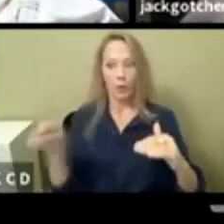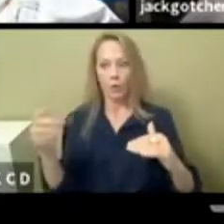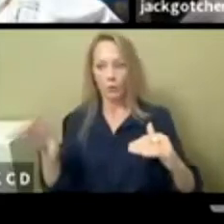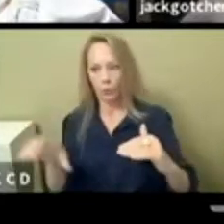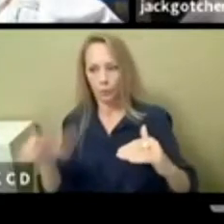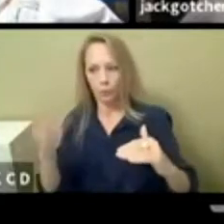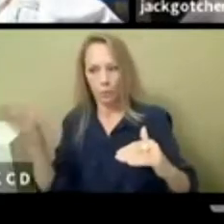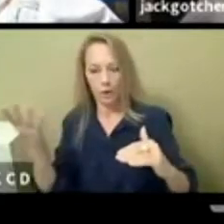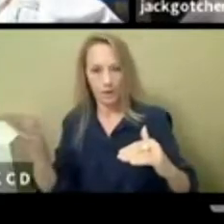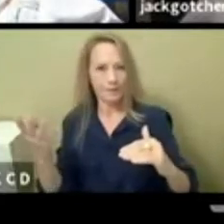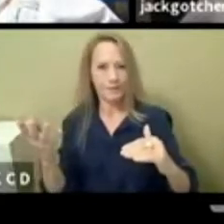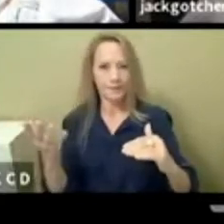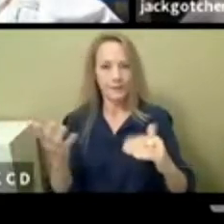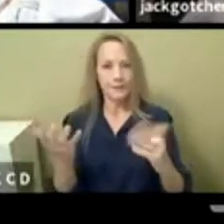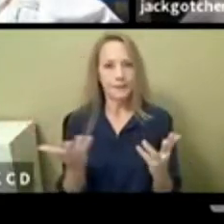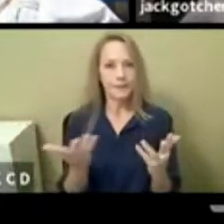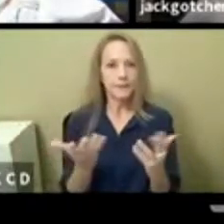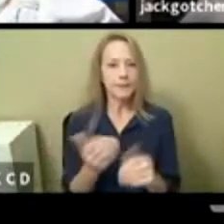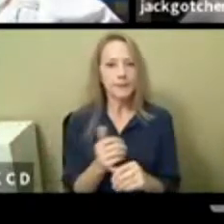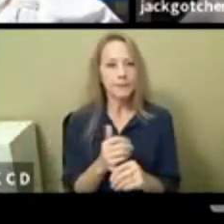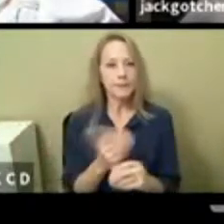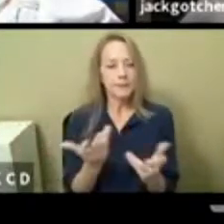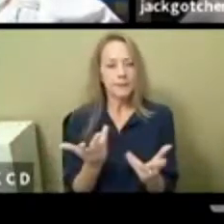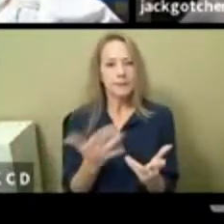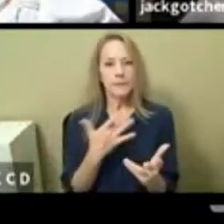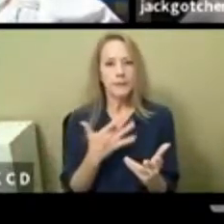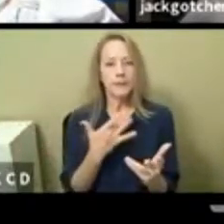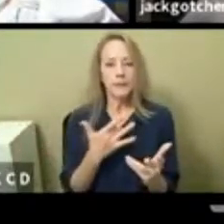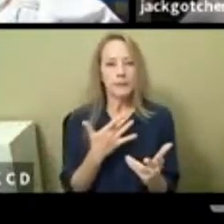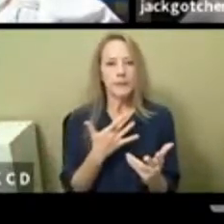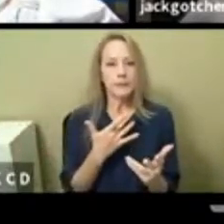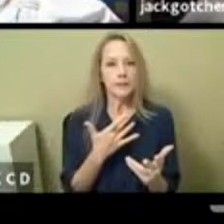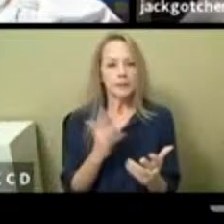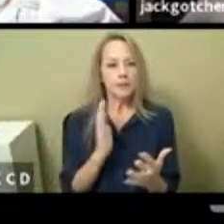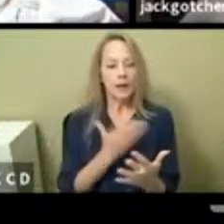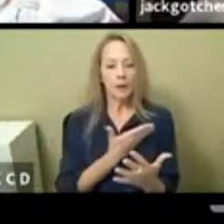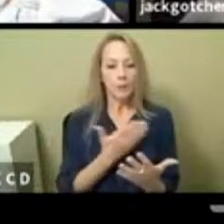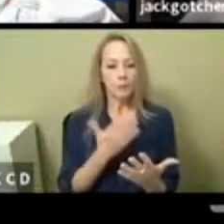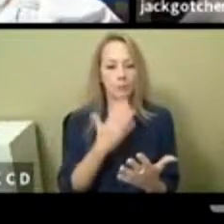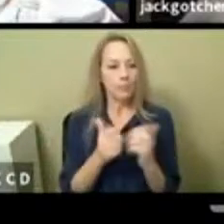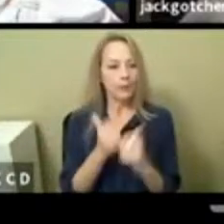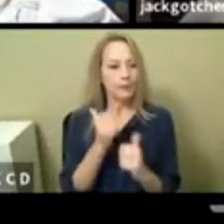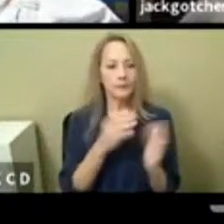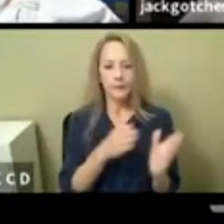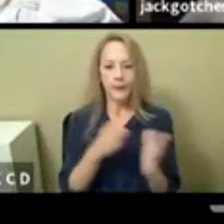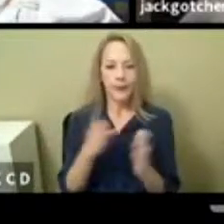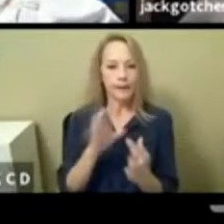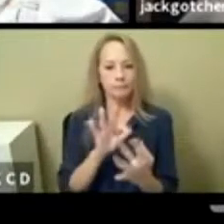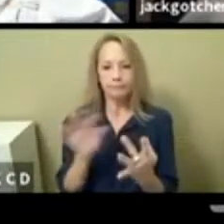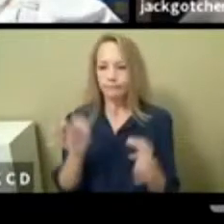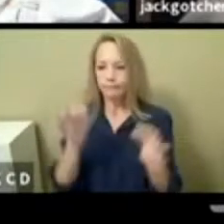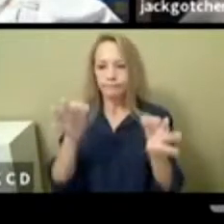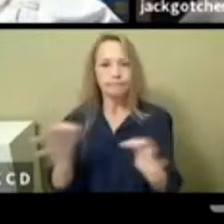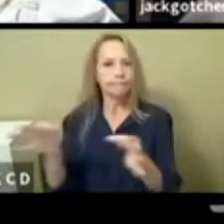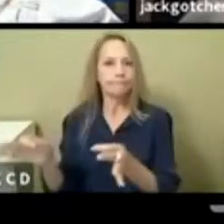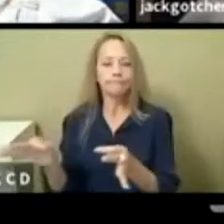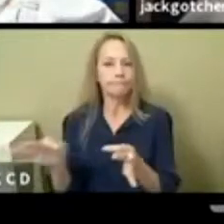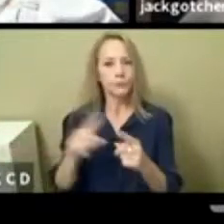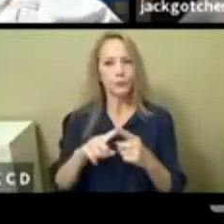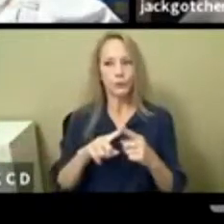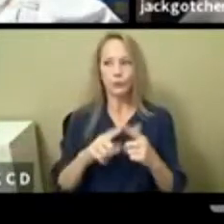that's not the right next choice for us. It's not the best thing for our community to make a difference. And I